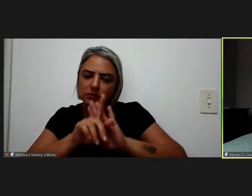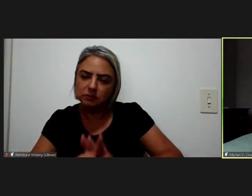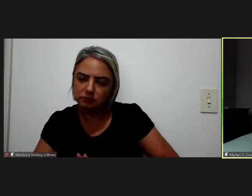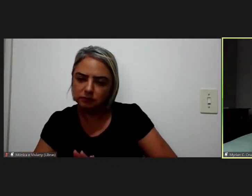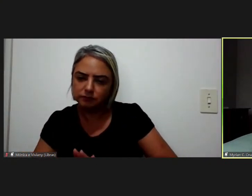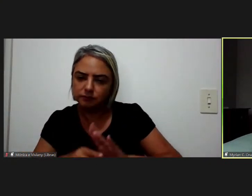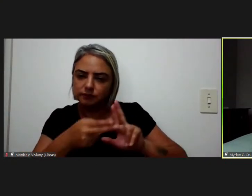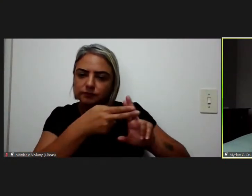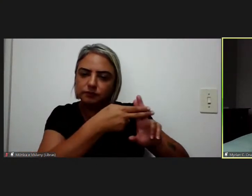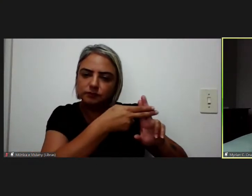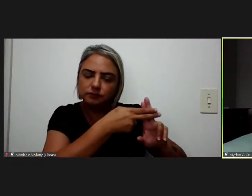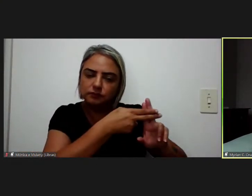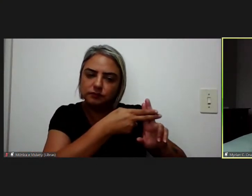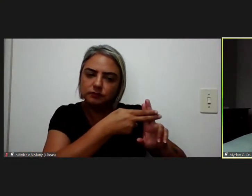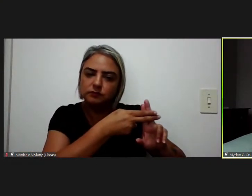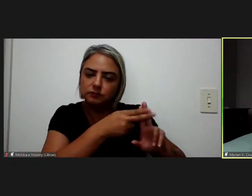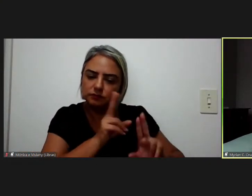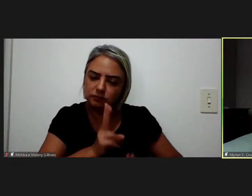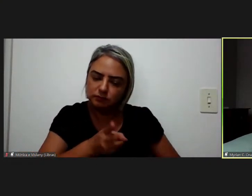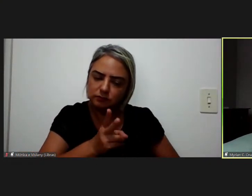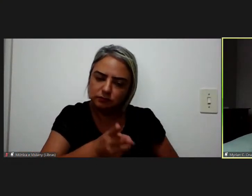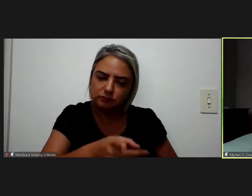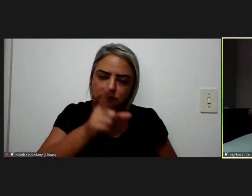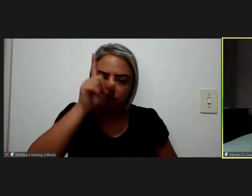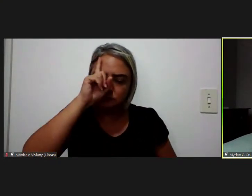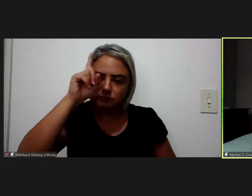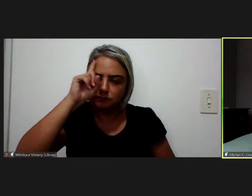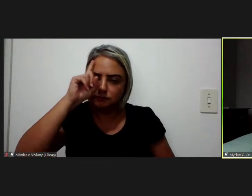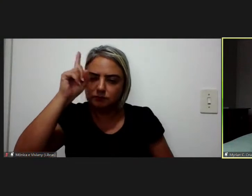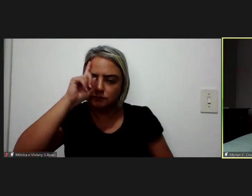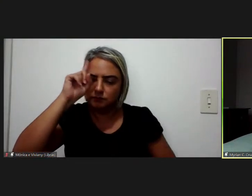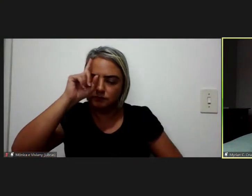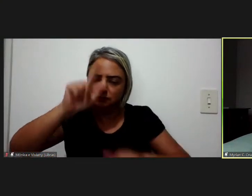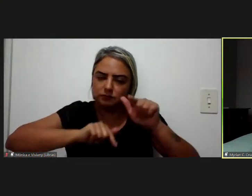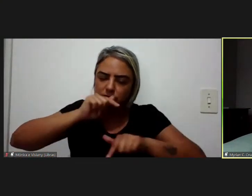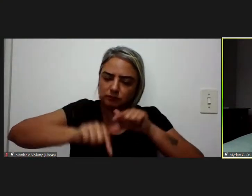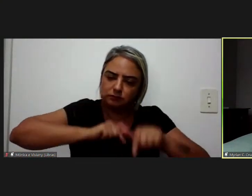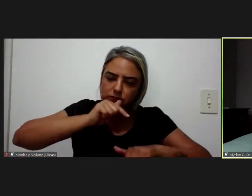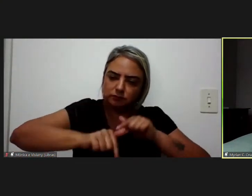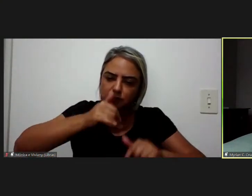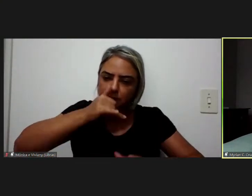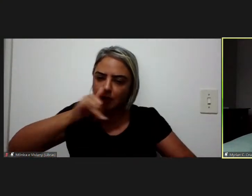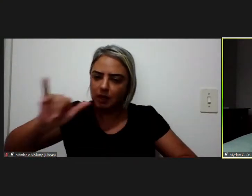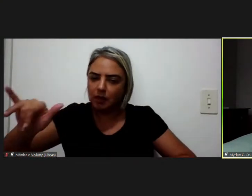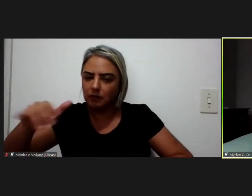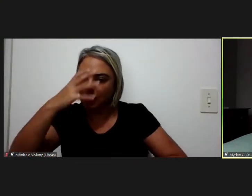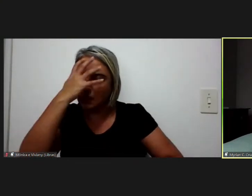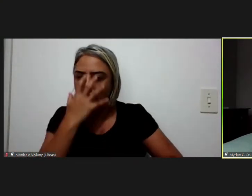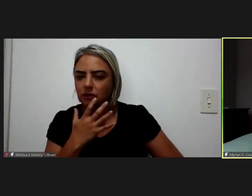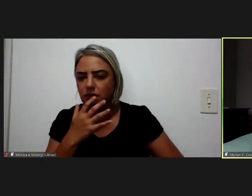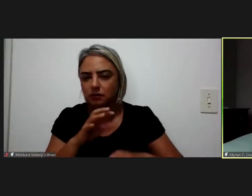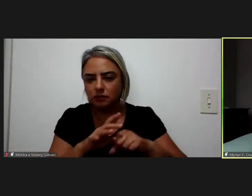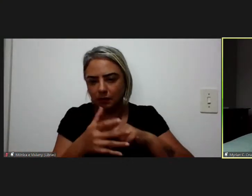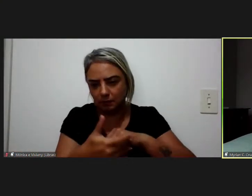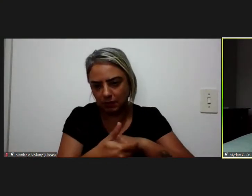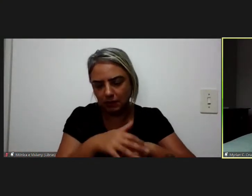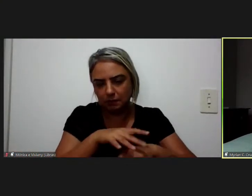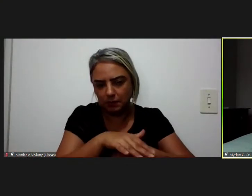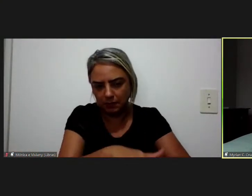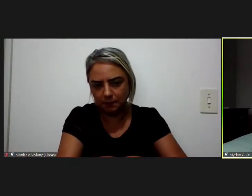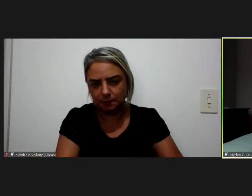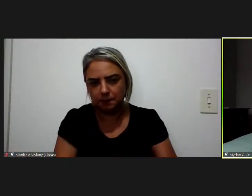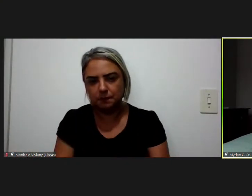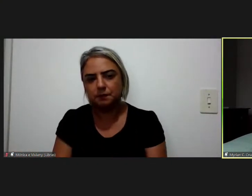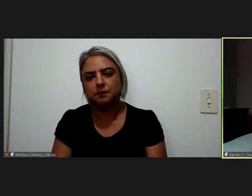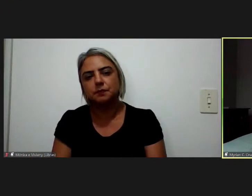from managers, also from the unified health system that in a day-to-day basis act to avoid the severance of